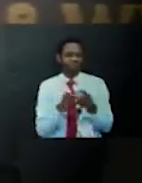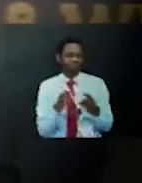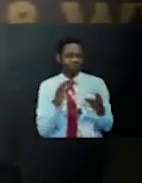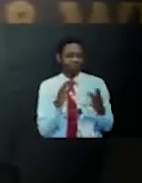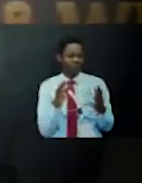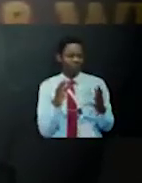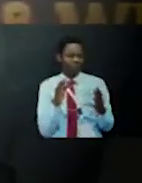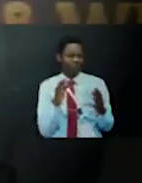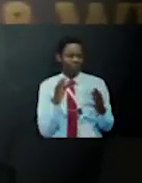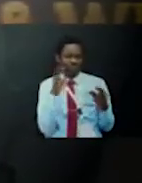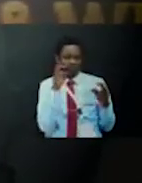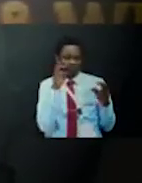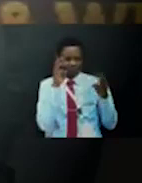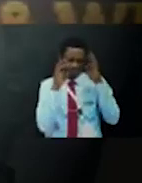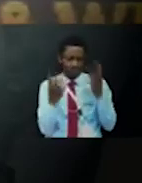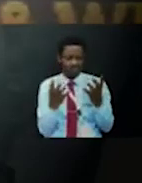It is a central church,